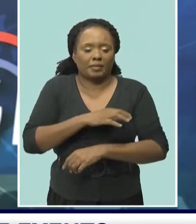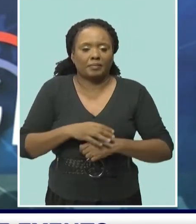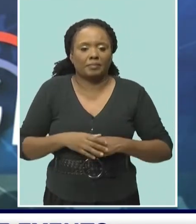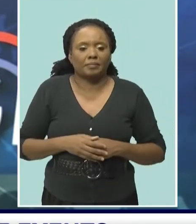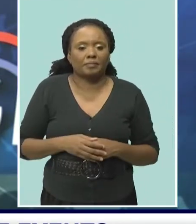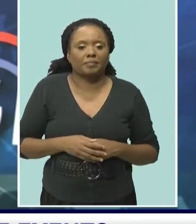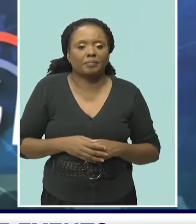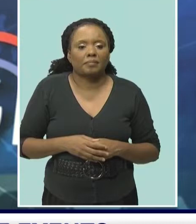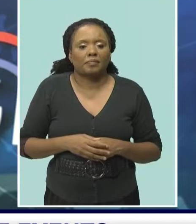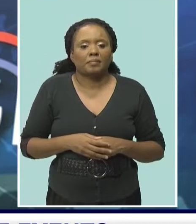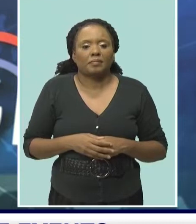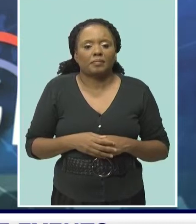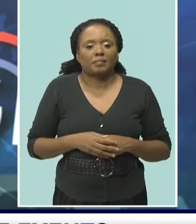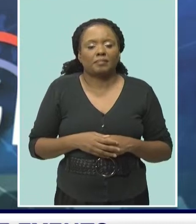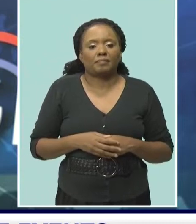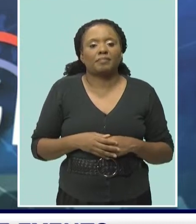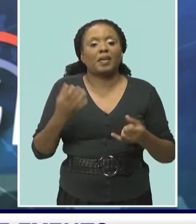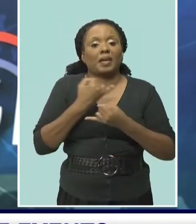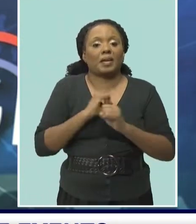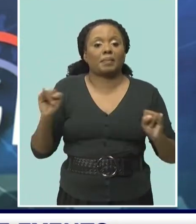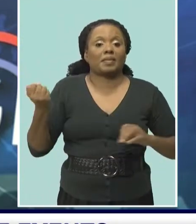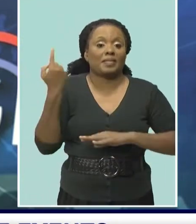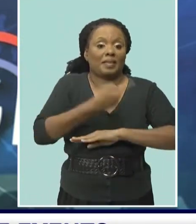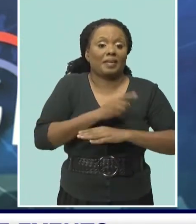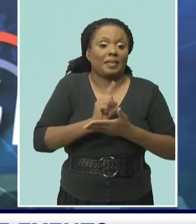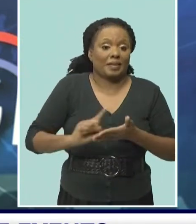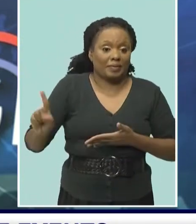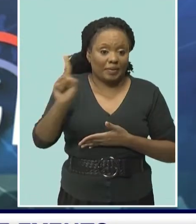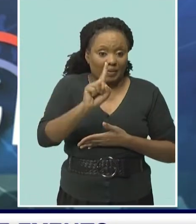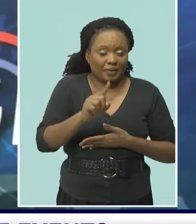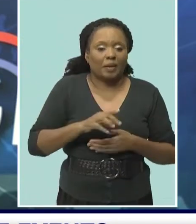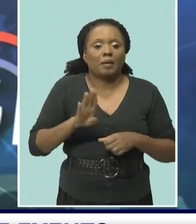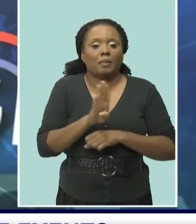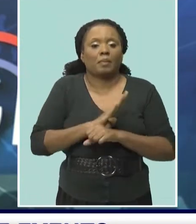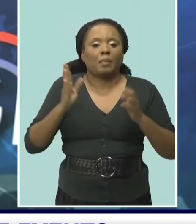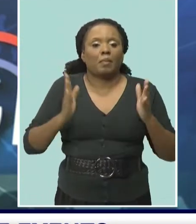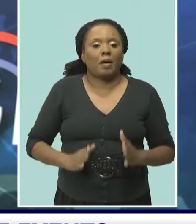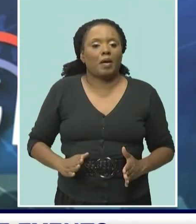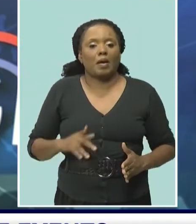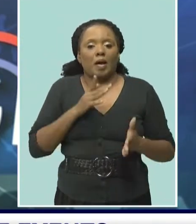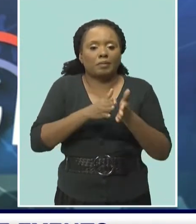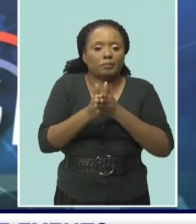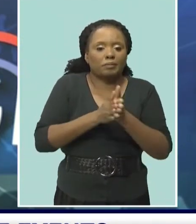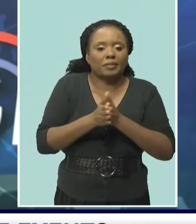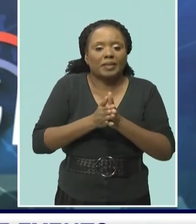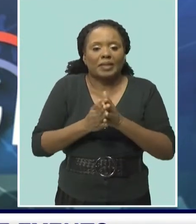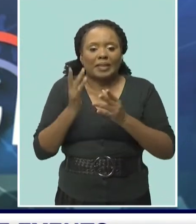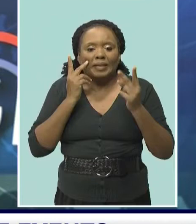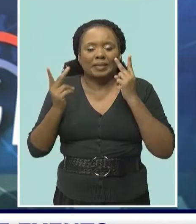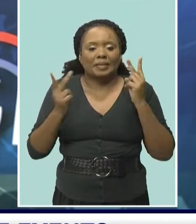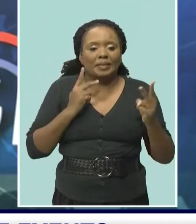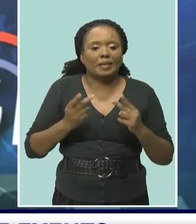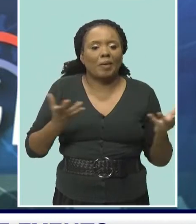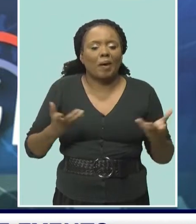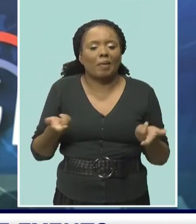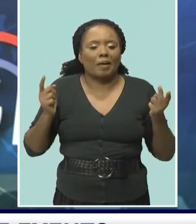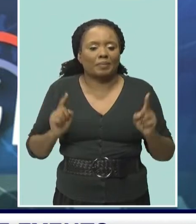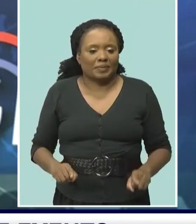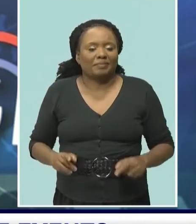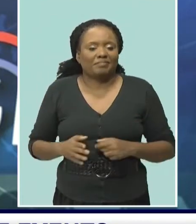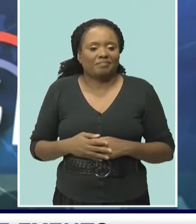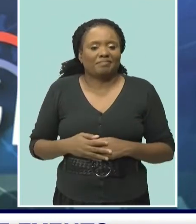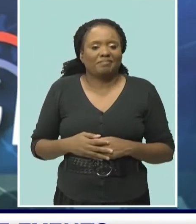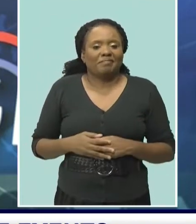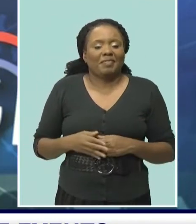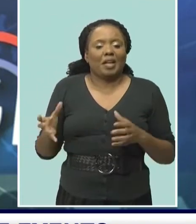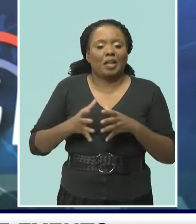away, Barbadians are already making their plans for the big day and also choosing activities to attend leading up to November 30th. As you know, a